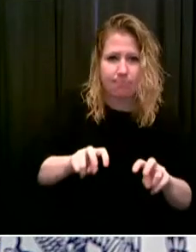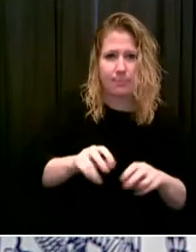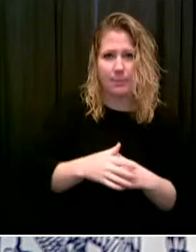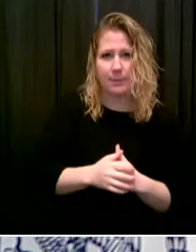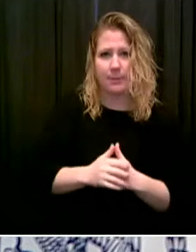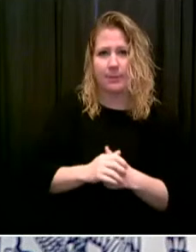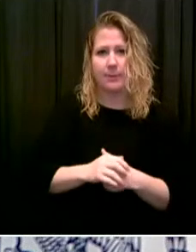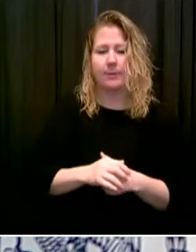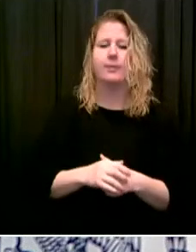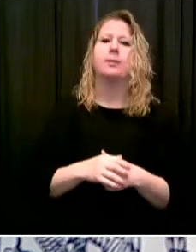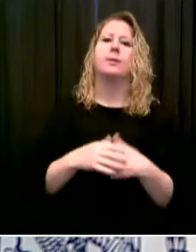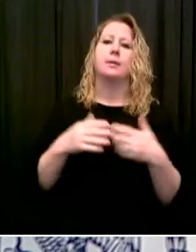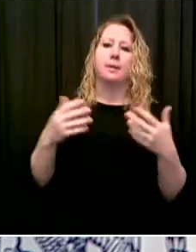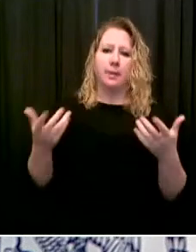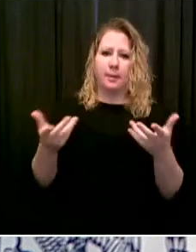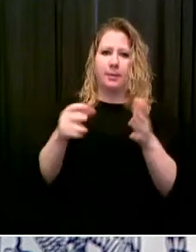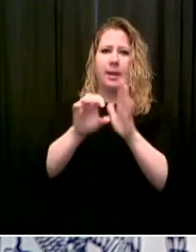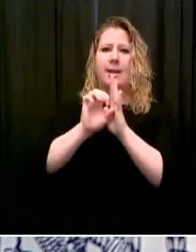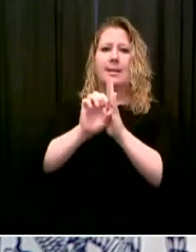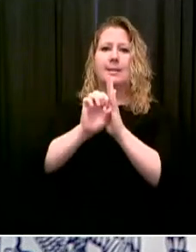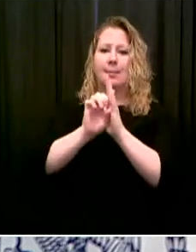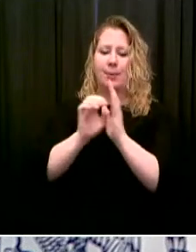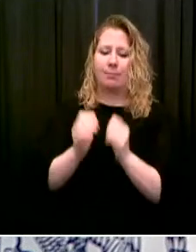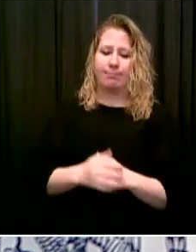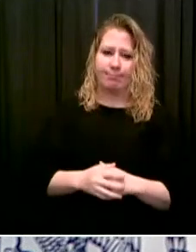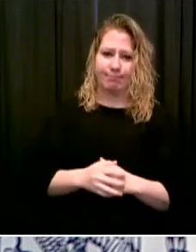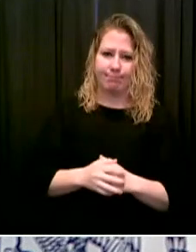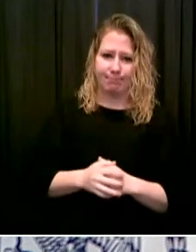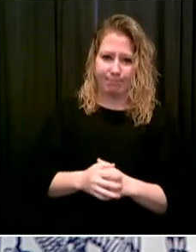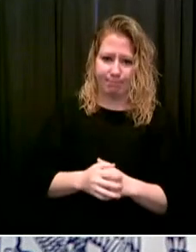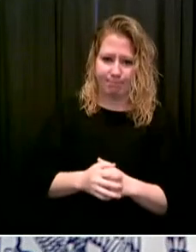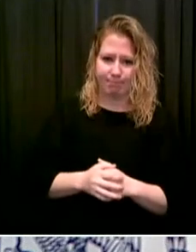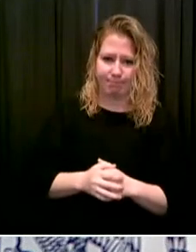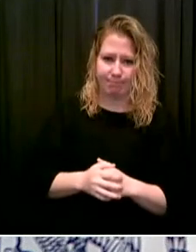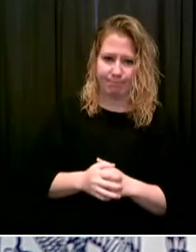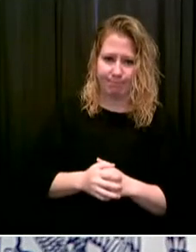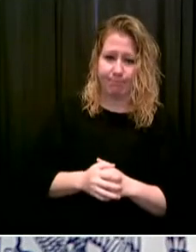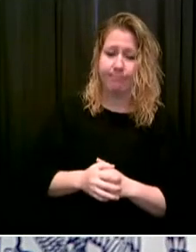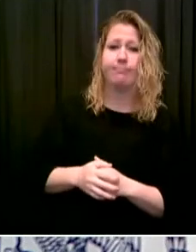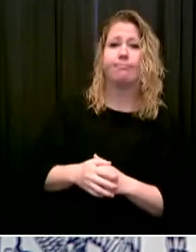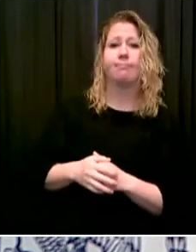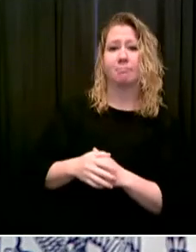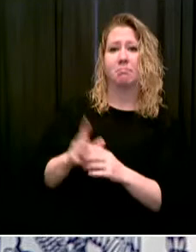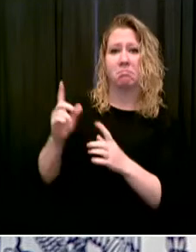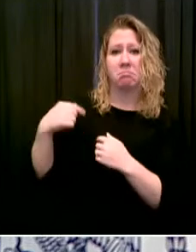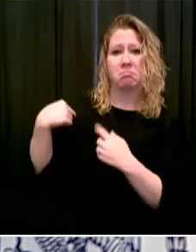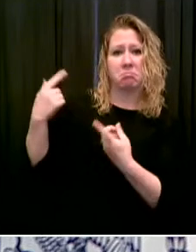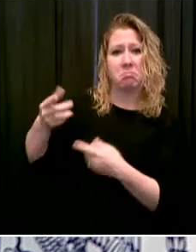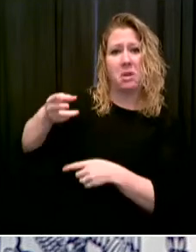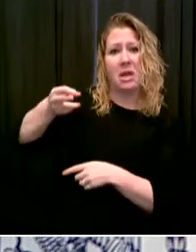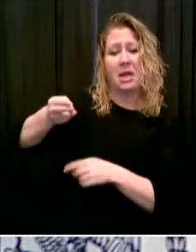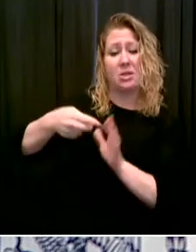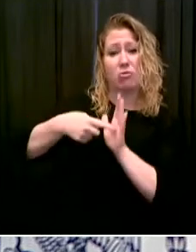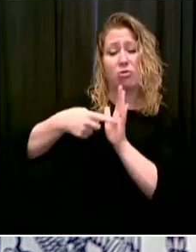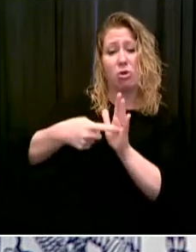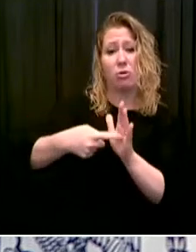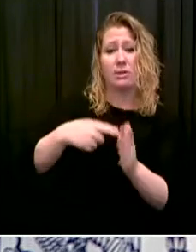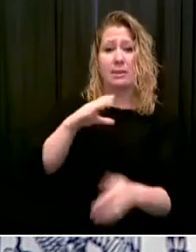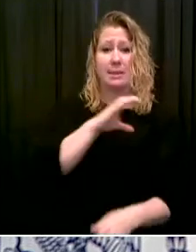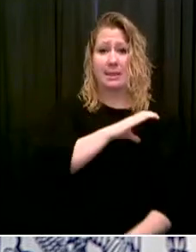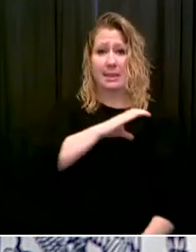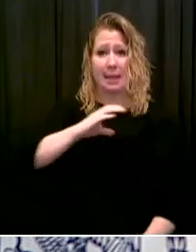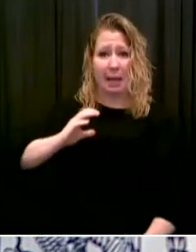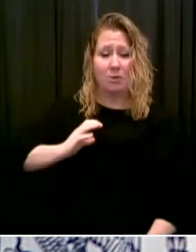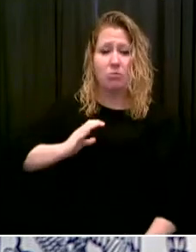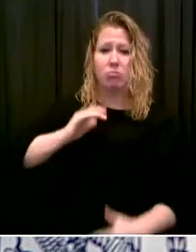example, historically, Henry, council has a very strong interest in cultural organizations. Let's use that as an